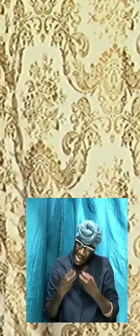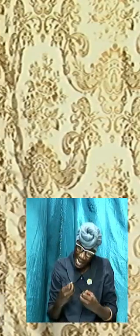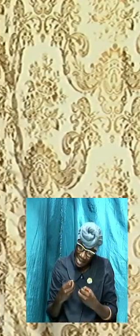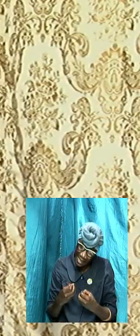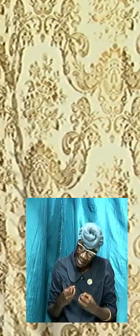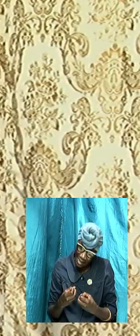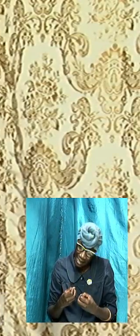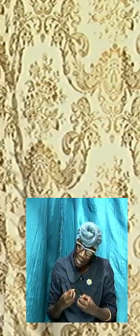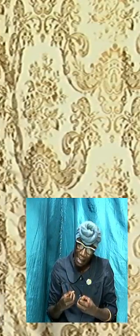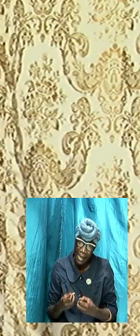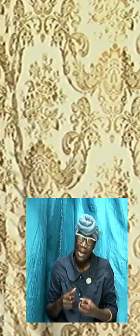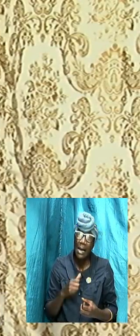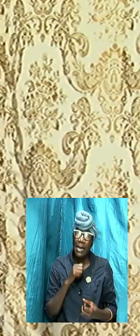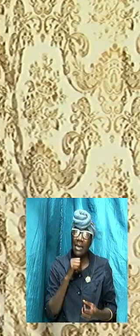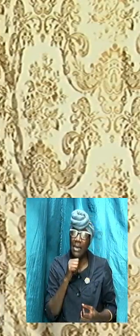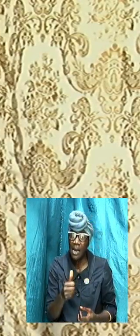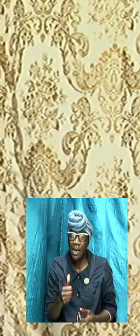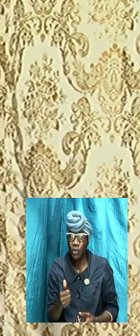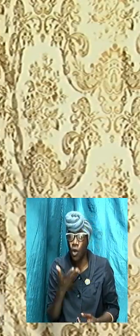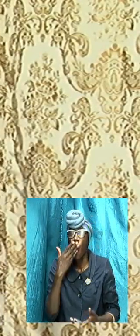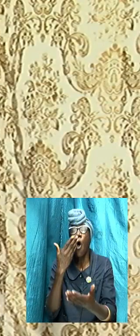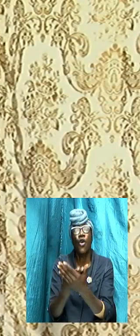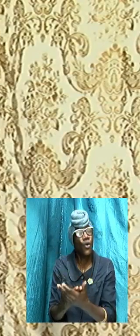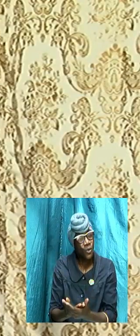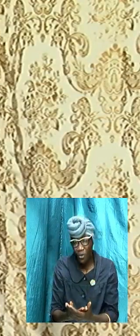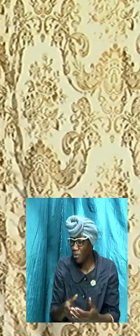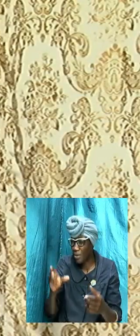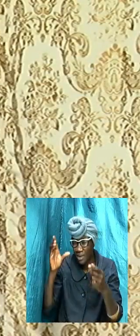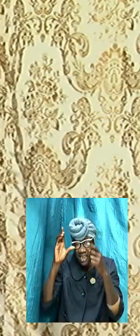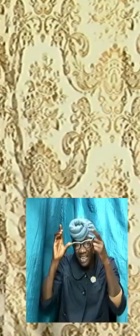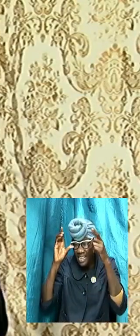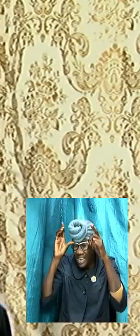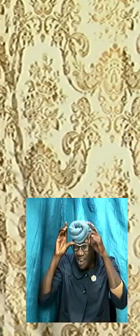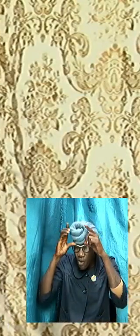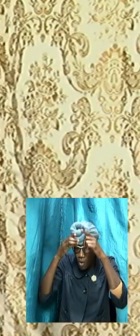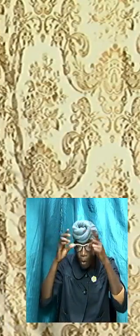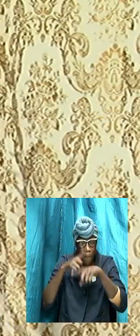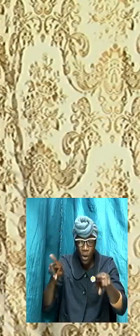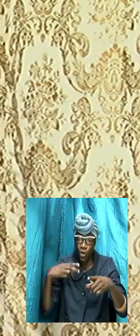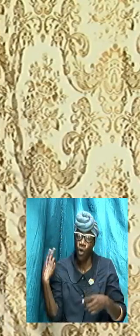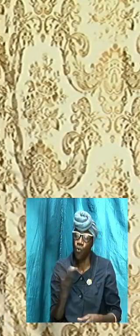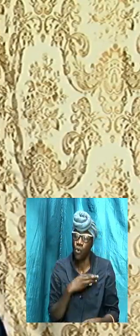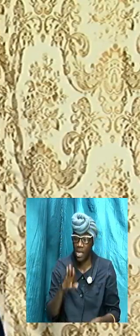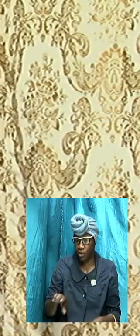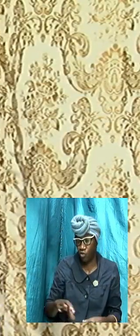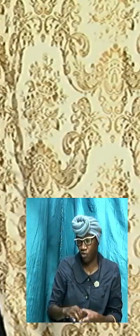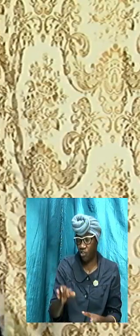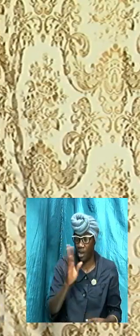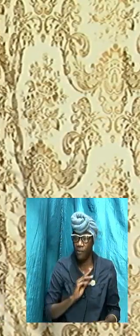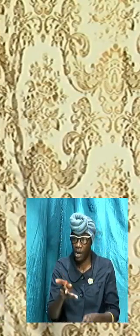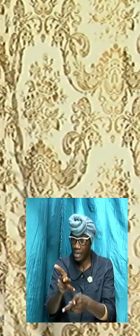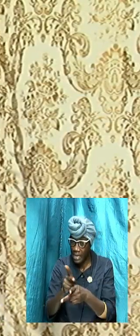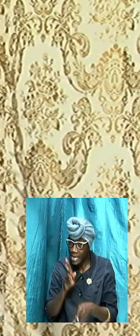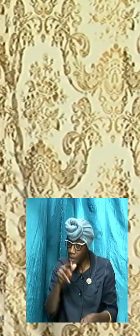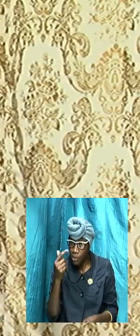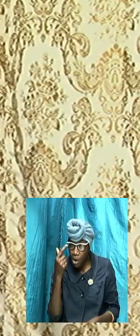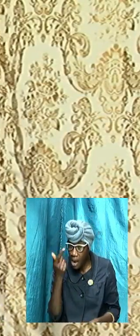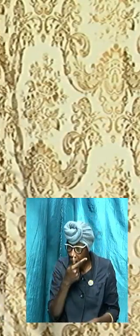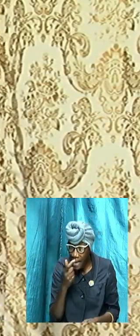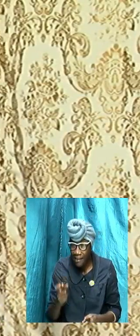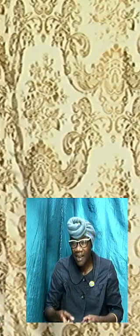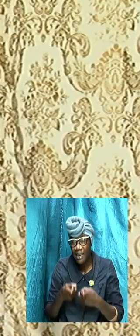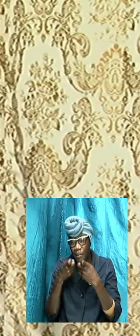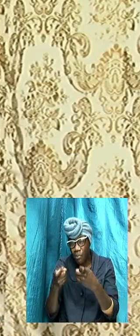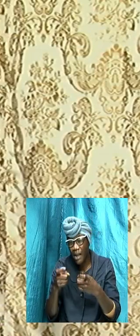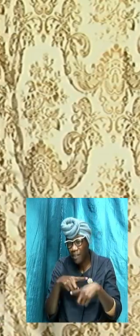they can get a corruptible crown. Sorry. Amen. But can you imagine we as children of God? Amen. Keep your eyes on the prize,